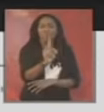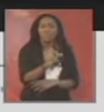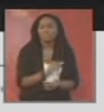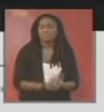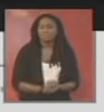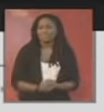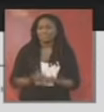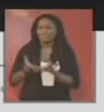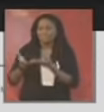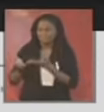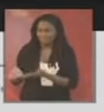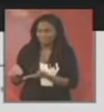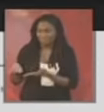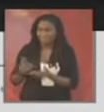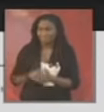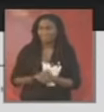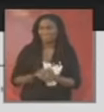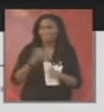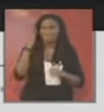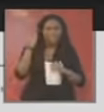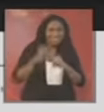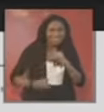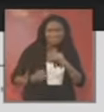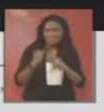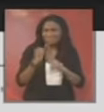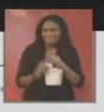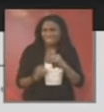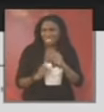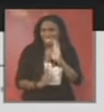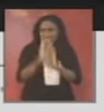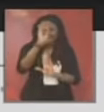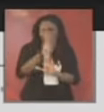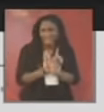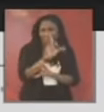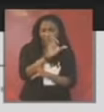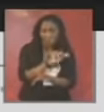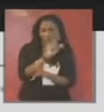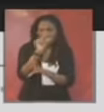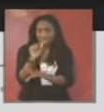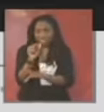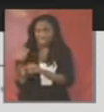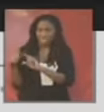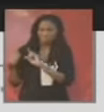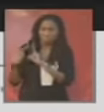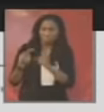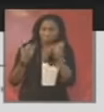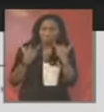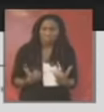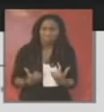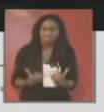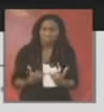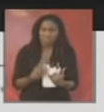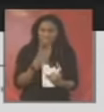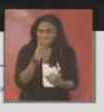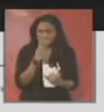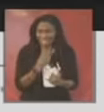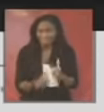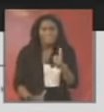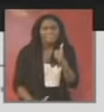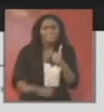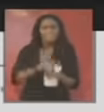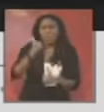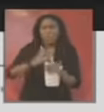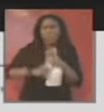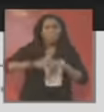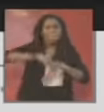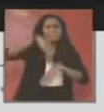last week of 2020 and the first week of 2021. We're seeing where the cases are quote-unquote concentrated. Although they're